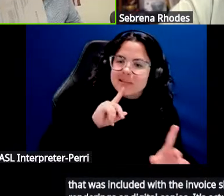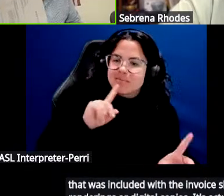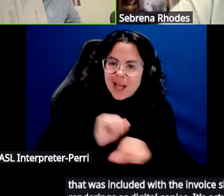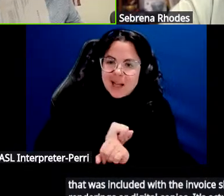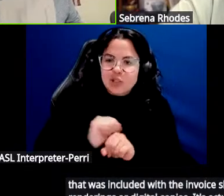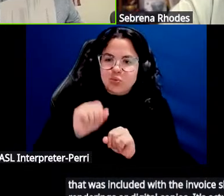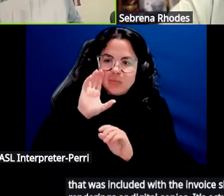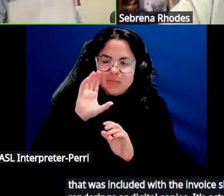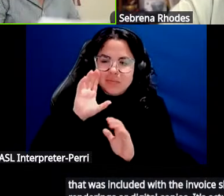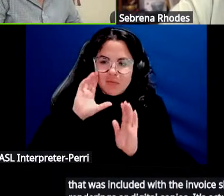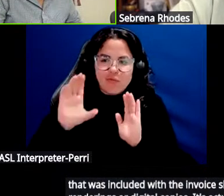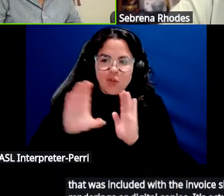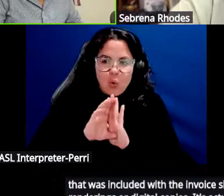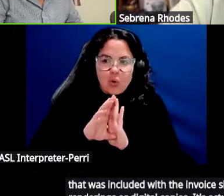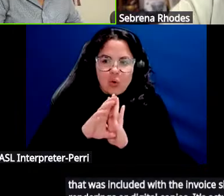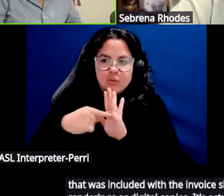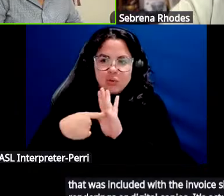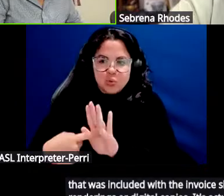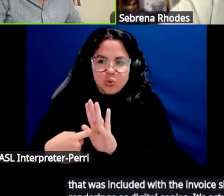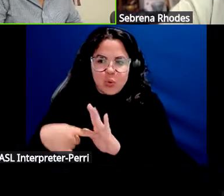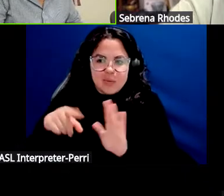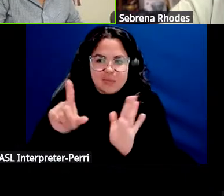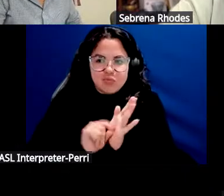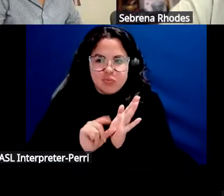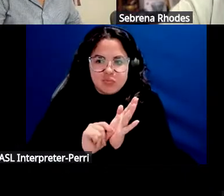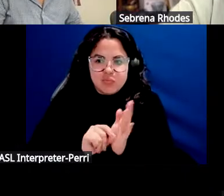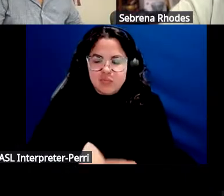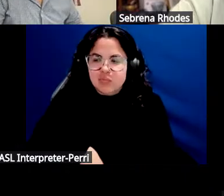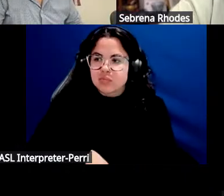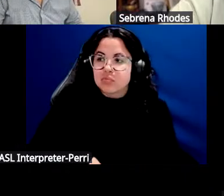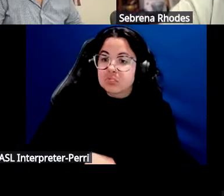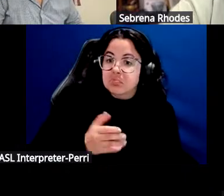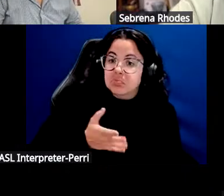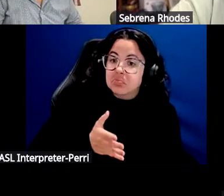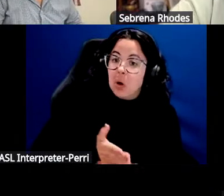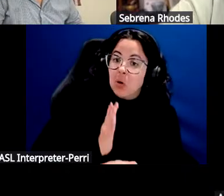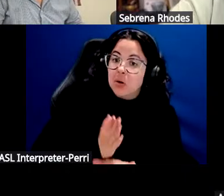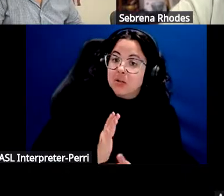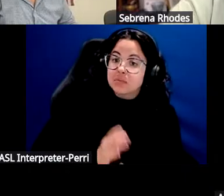material he printed. Here, All right.